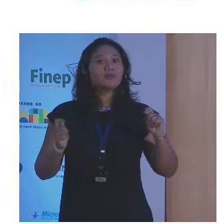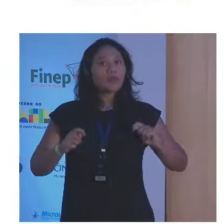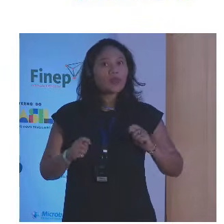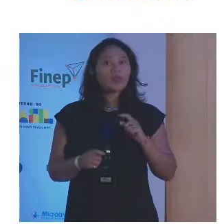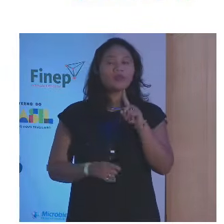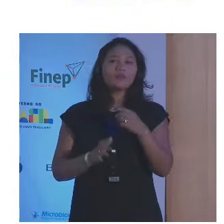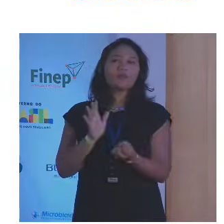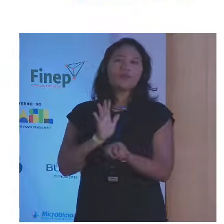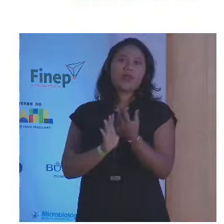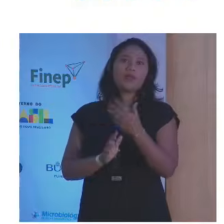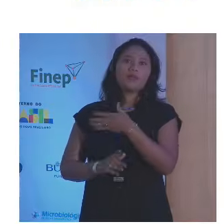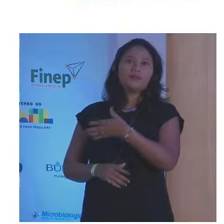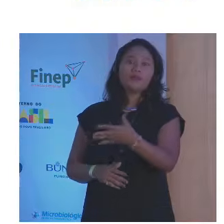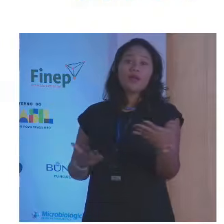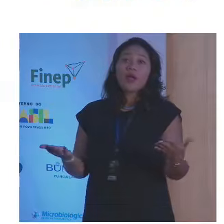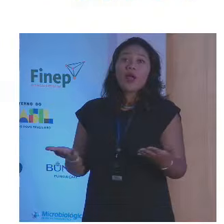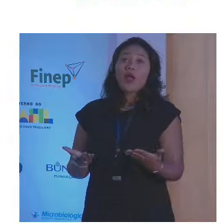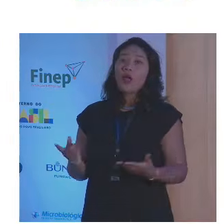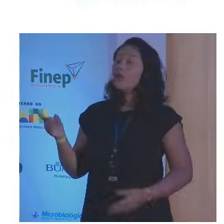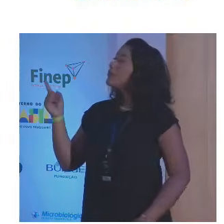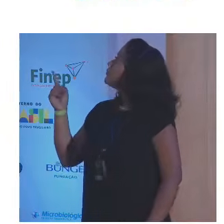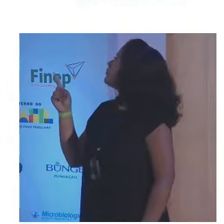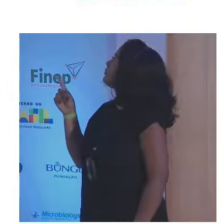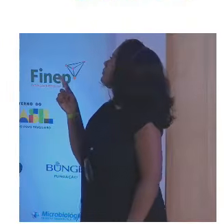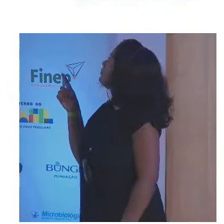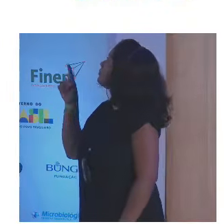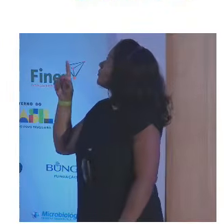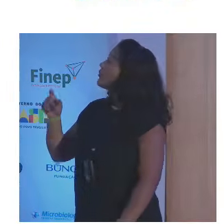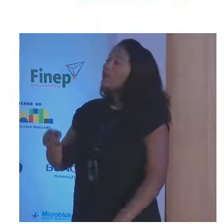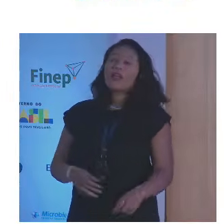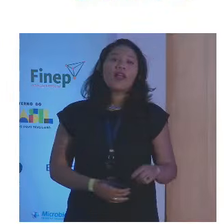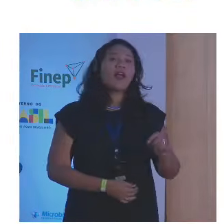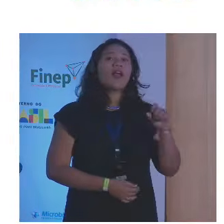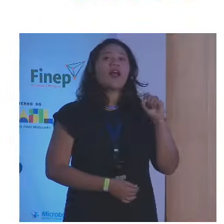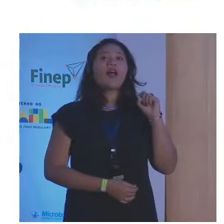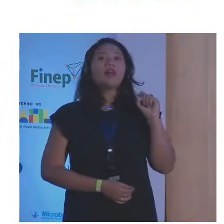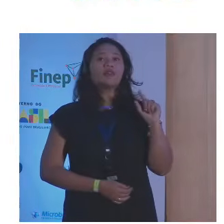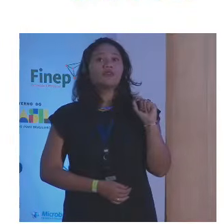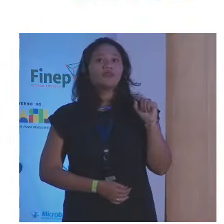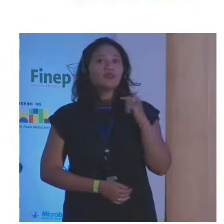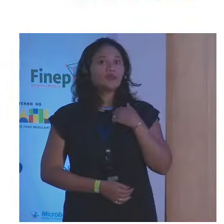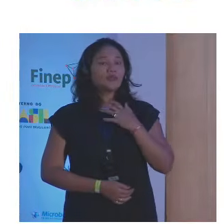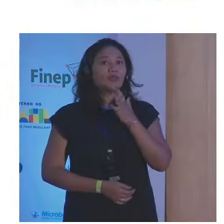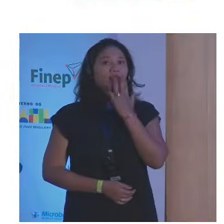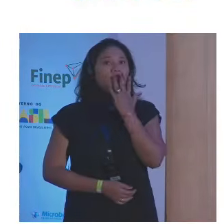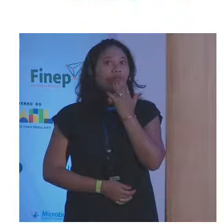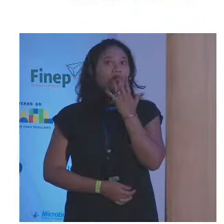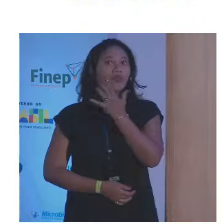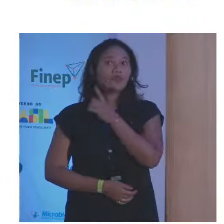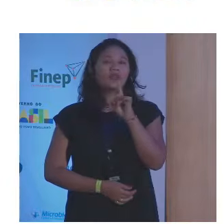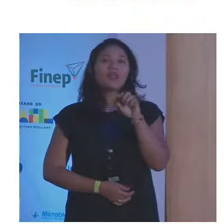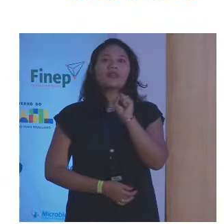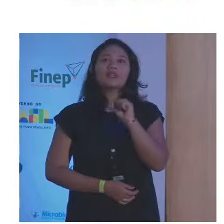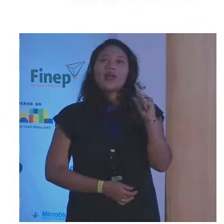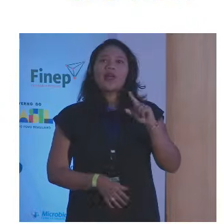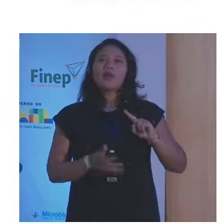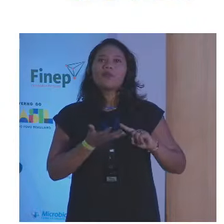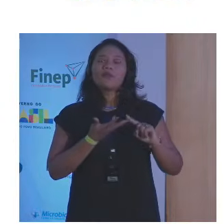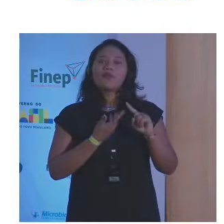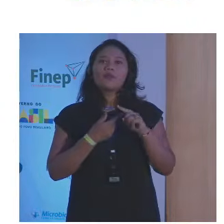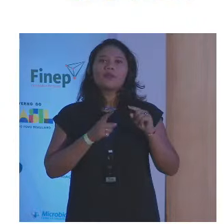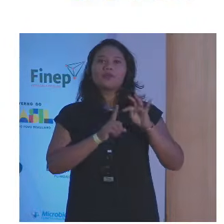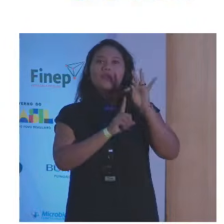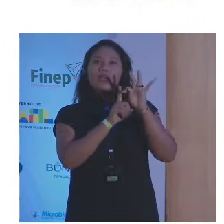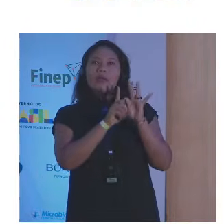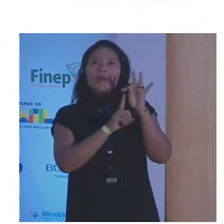now have this blue ocean. This is the physics, the temperature, the salinity, the currents, whatever. If you want, you're